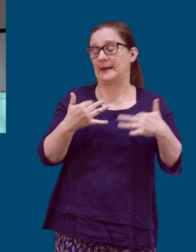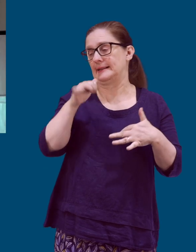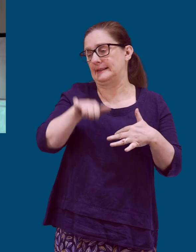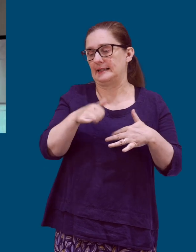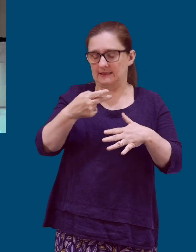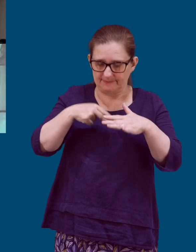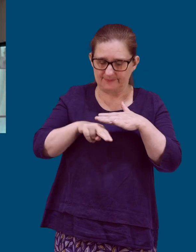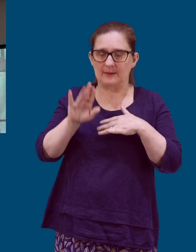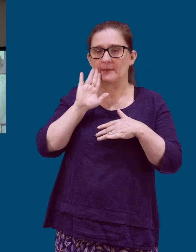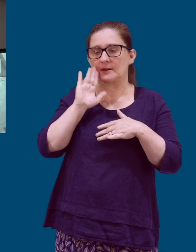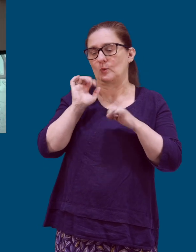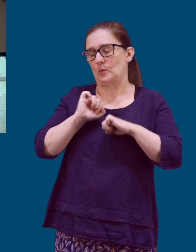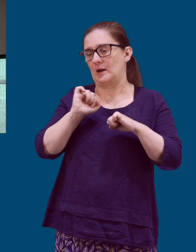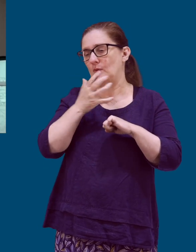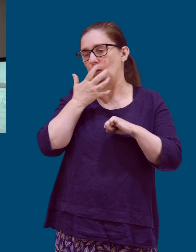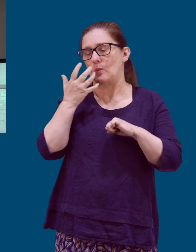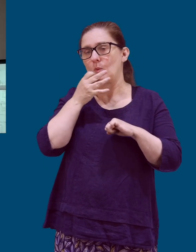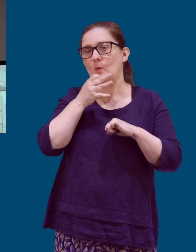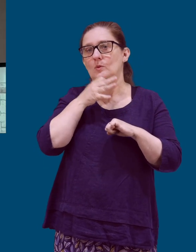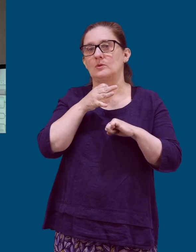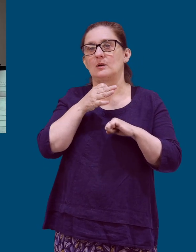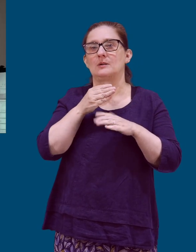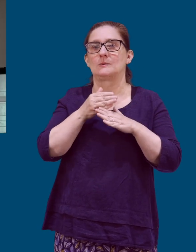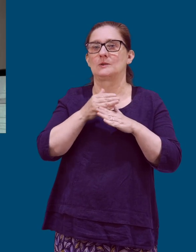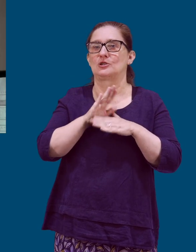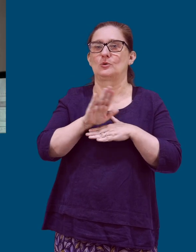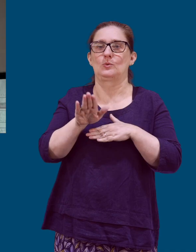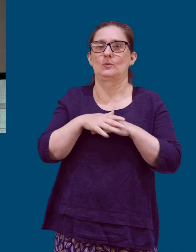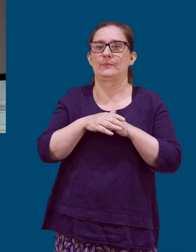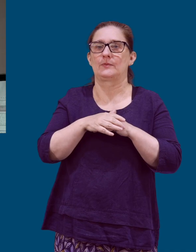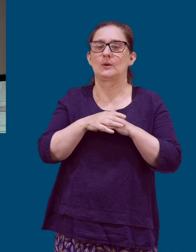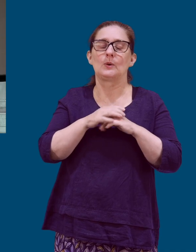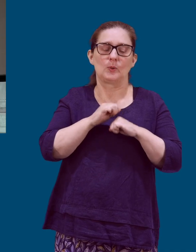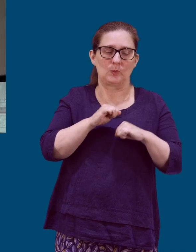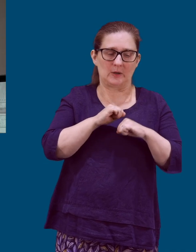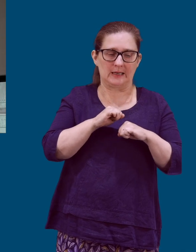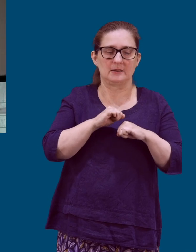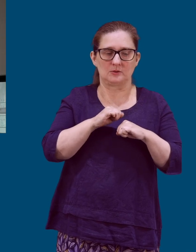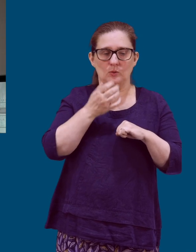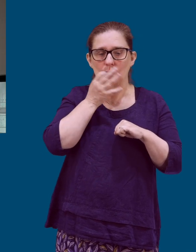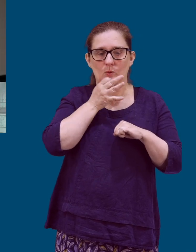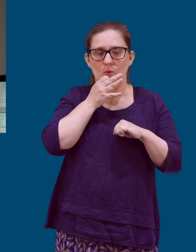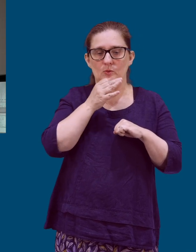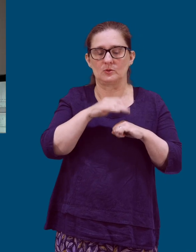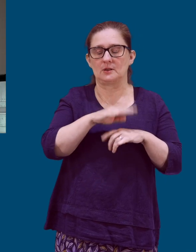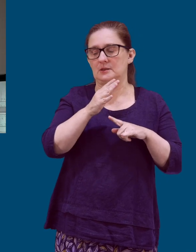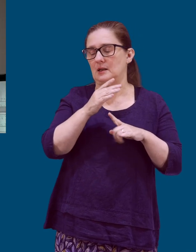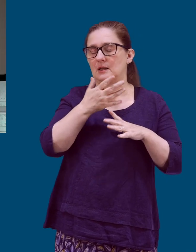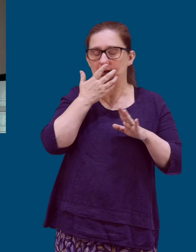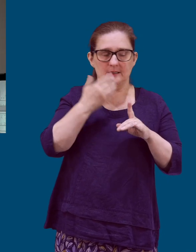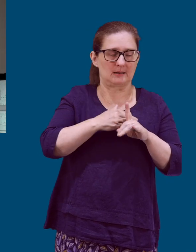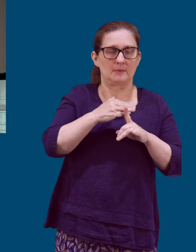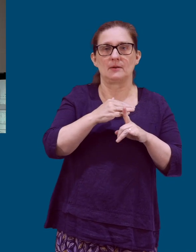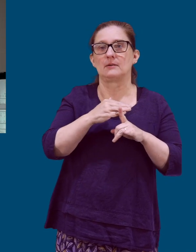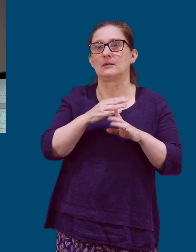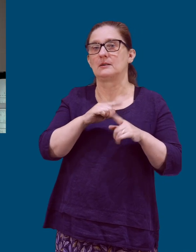bed until water heats up. Work? No. Get back in bed until water heats up. Go downstairs, heat